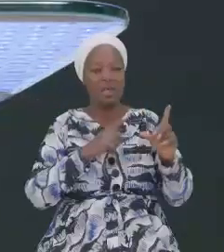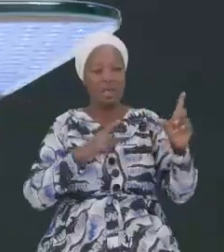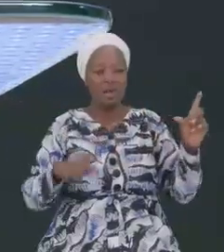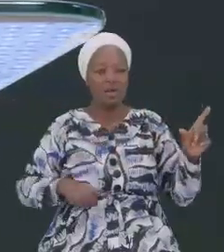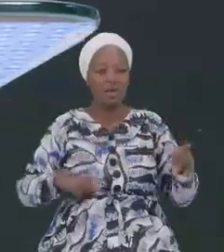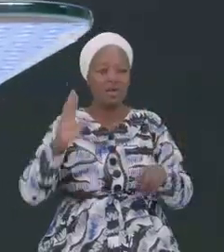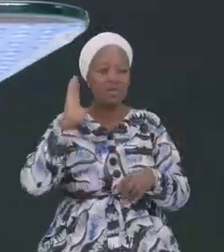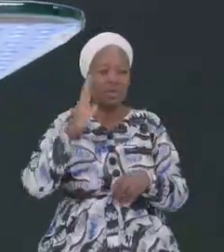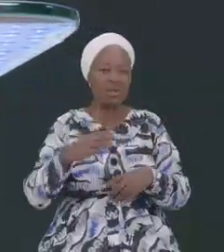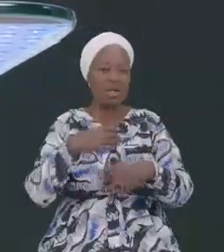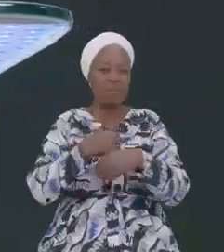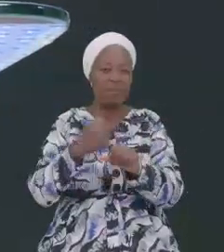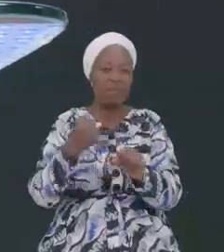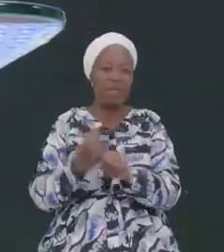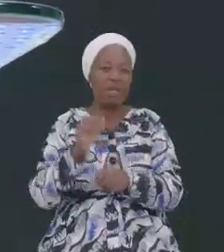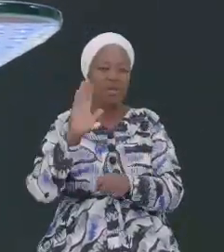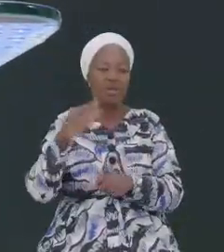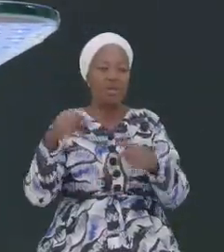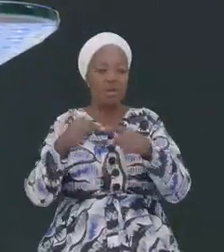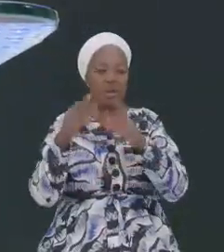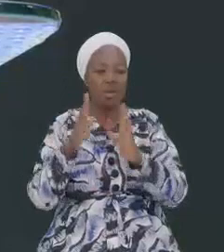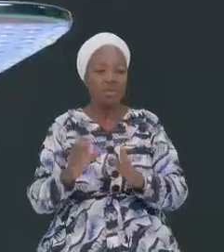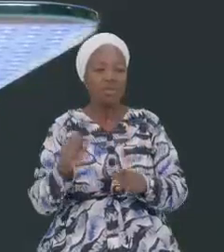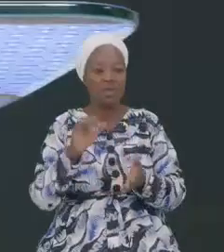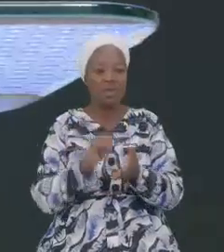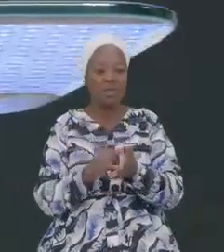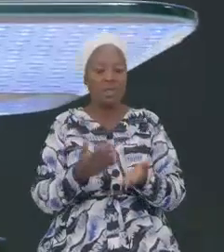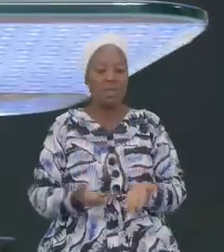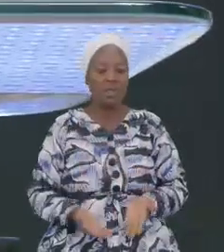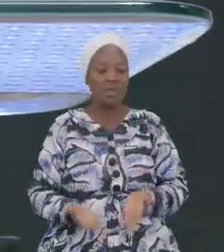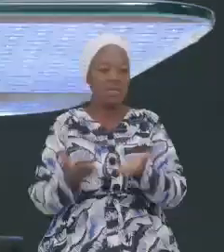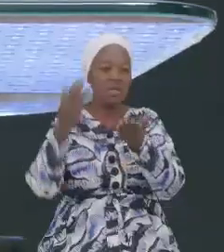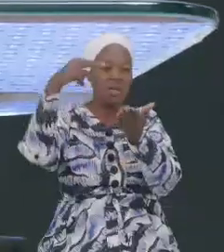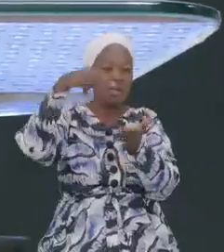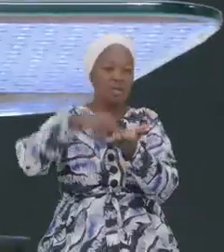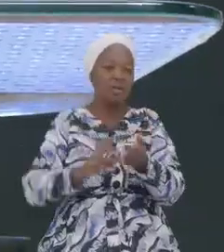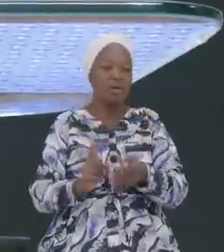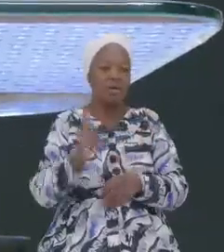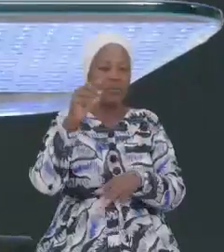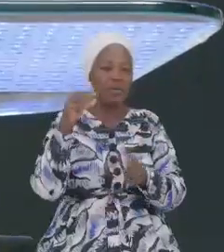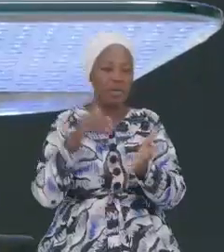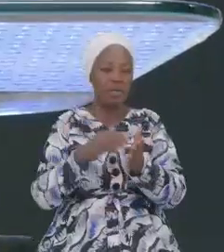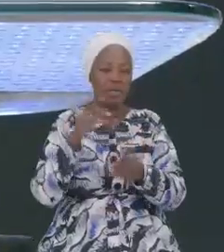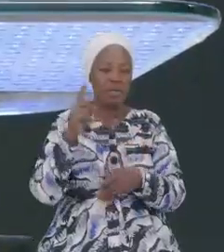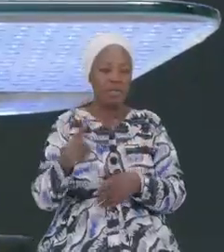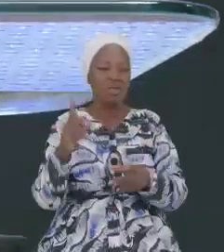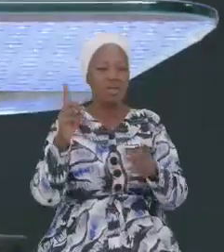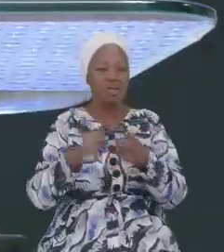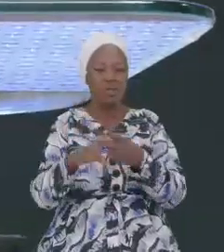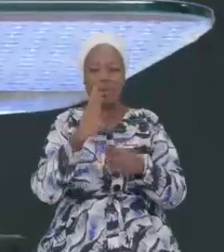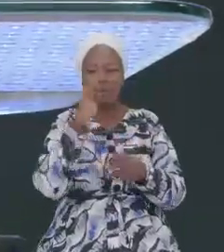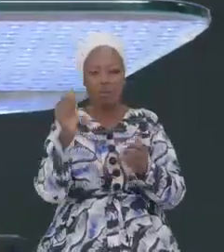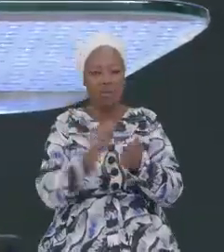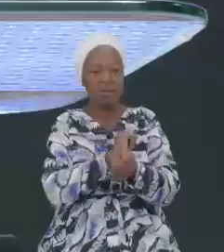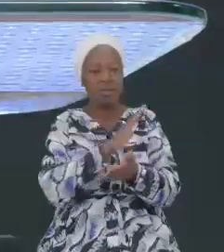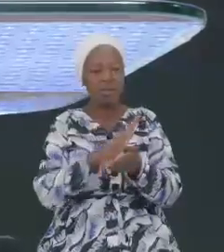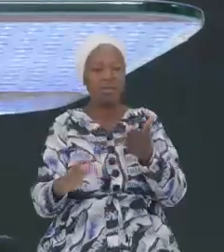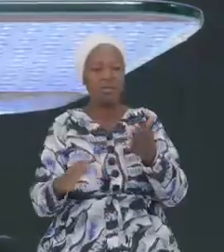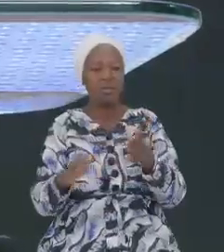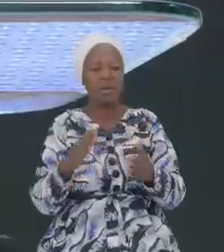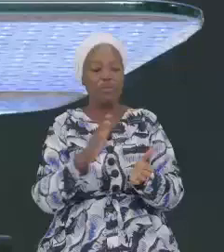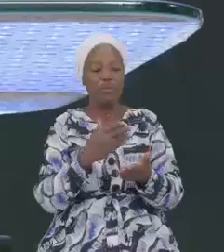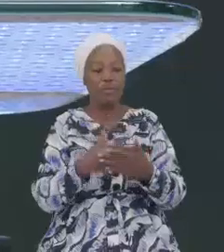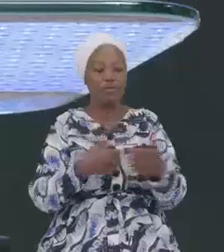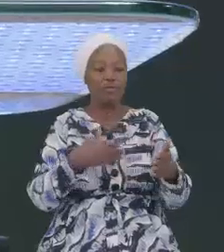shall cause thine enemies that rise up against thee to be smitten before